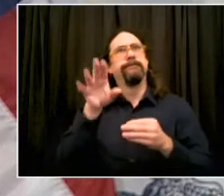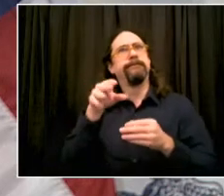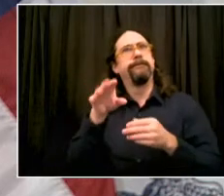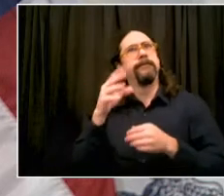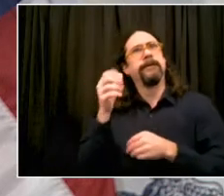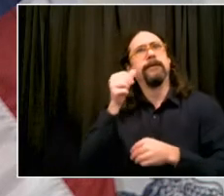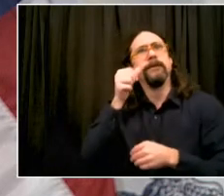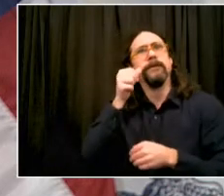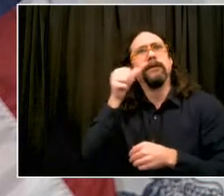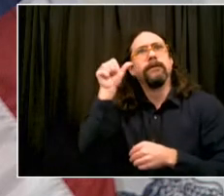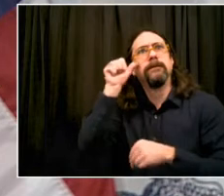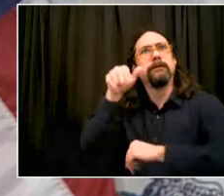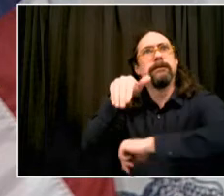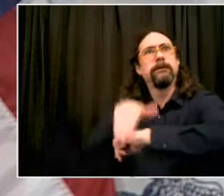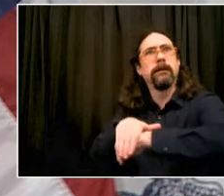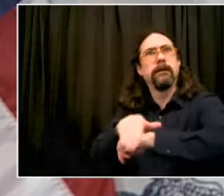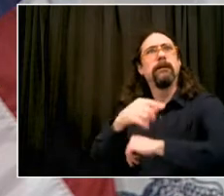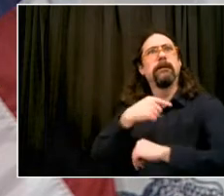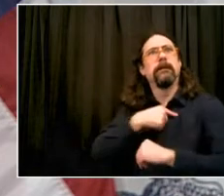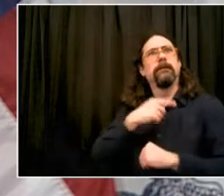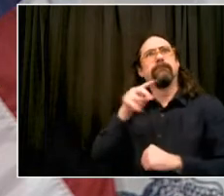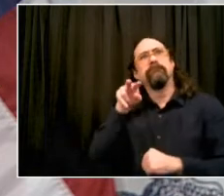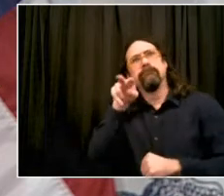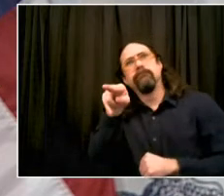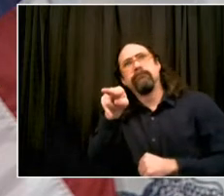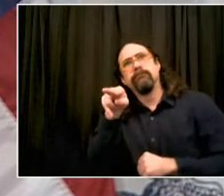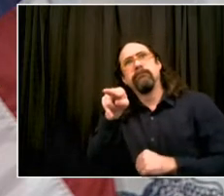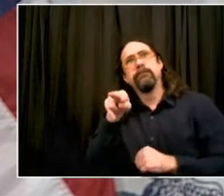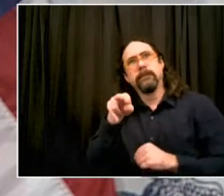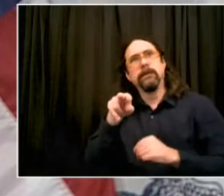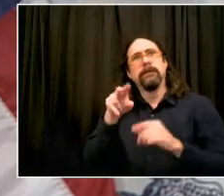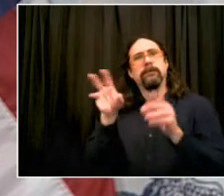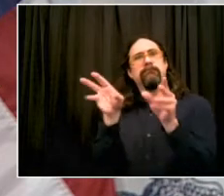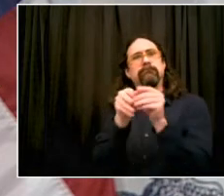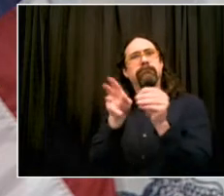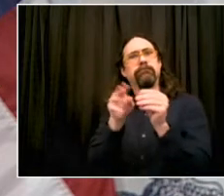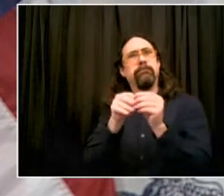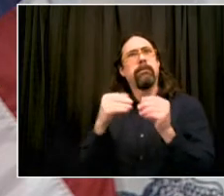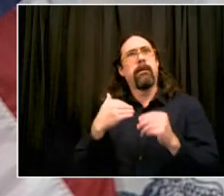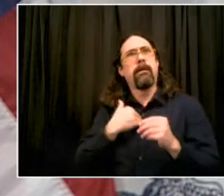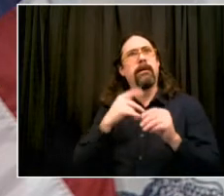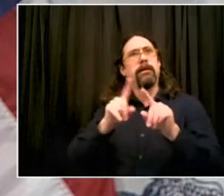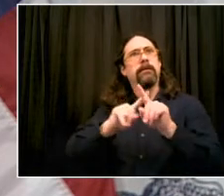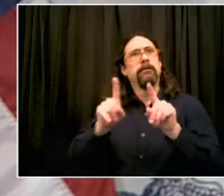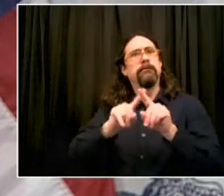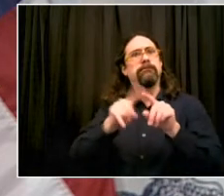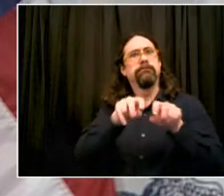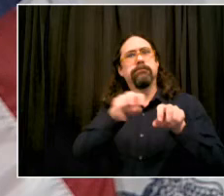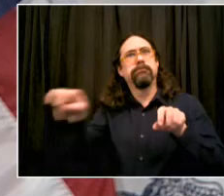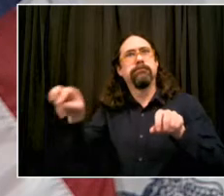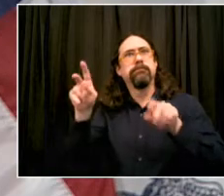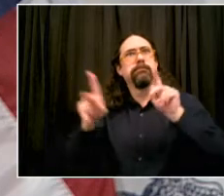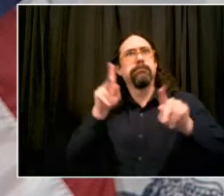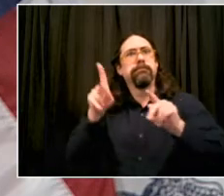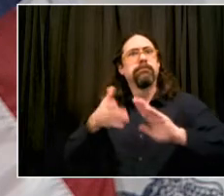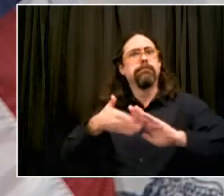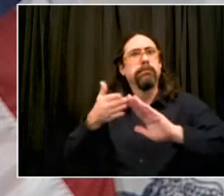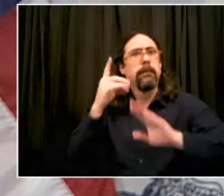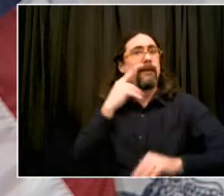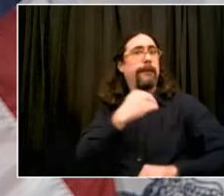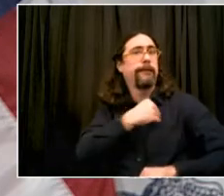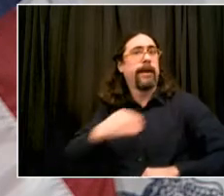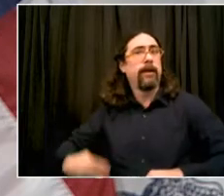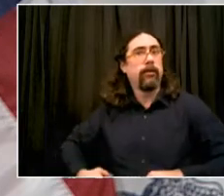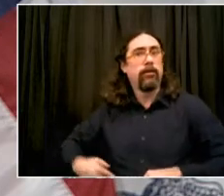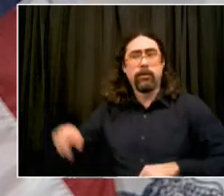for property tax reform. And it reminded me that you made a big announcement on that about a year ago. You didn't mention it in your State of the City